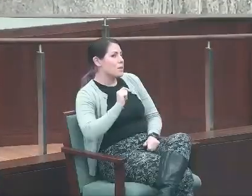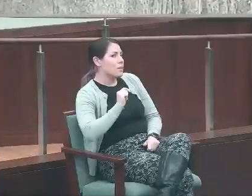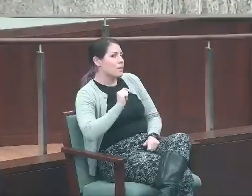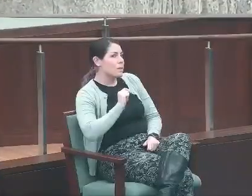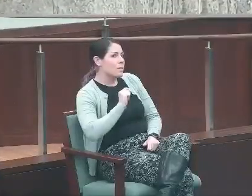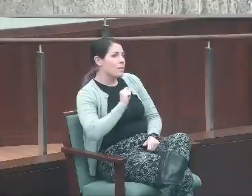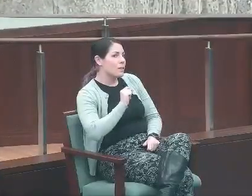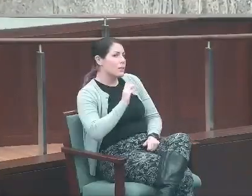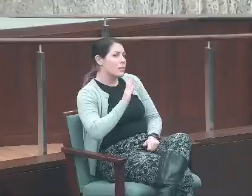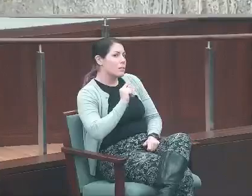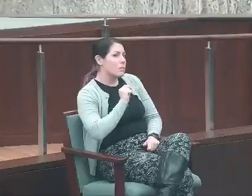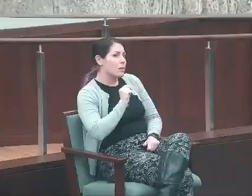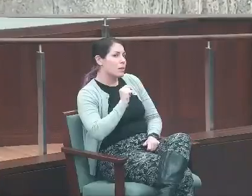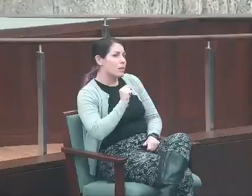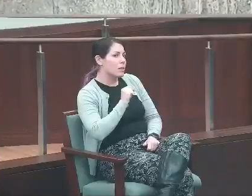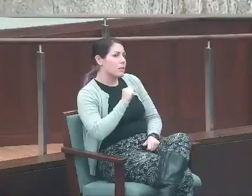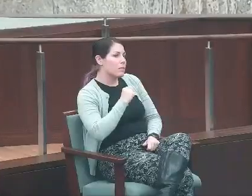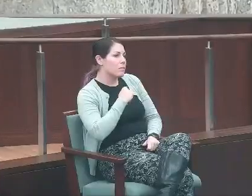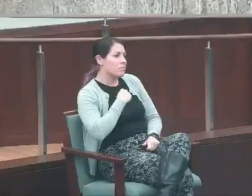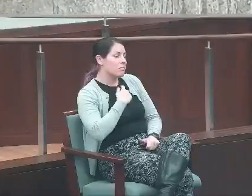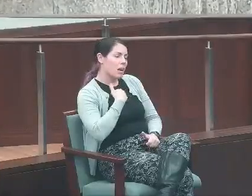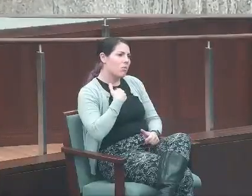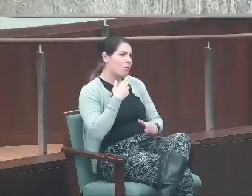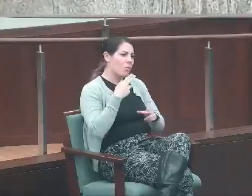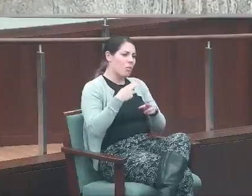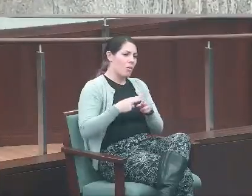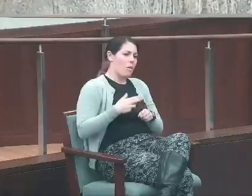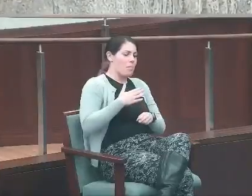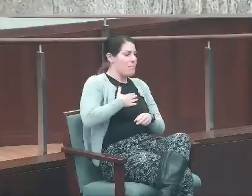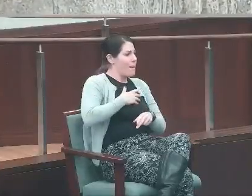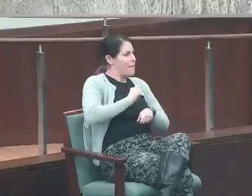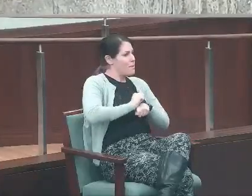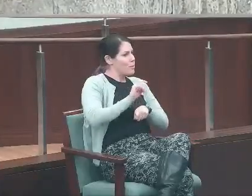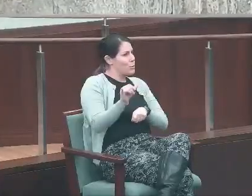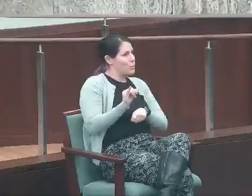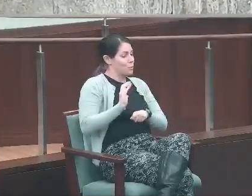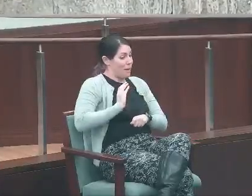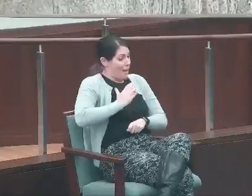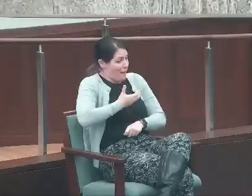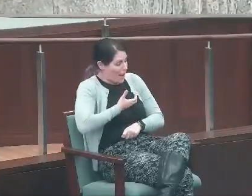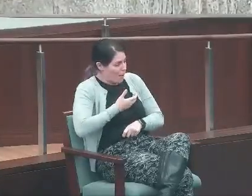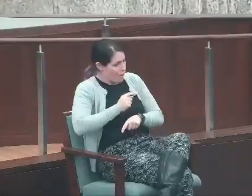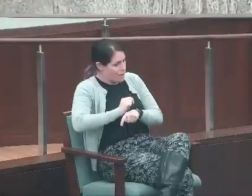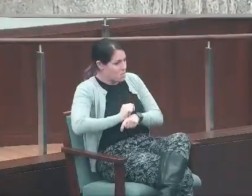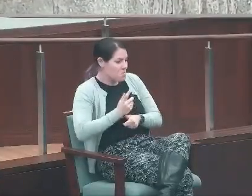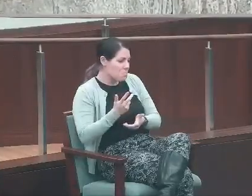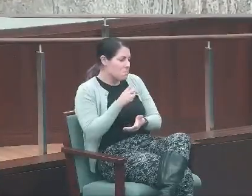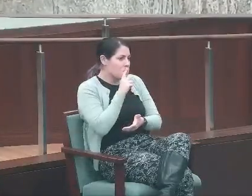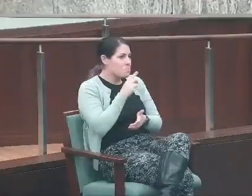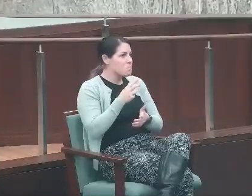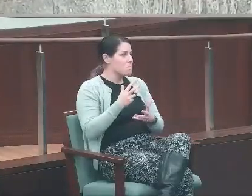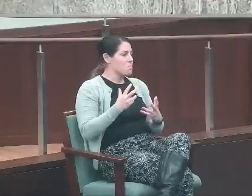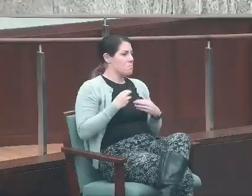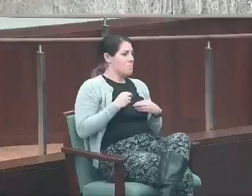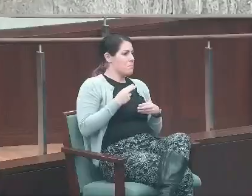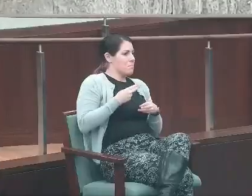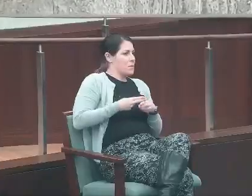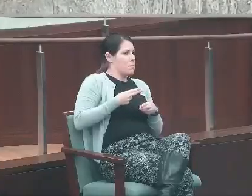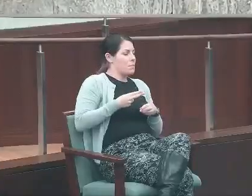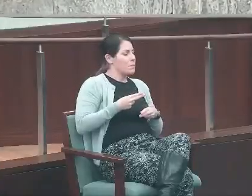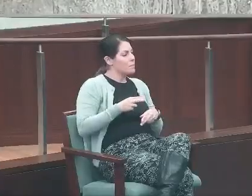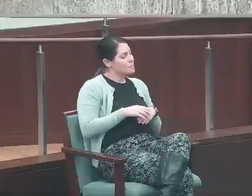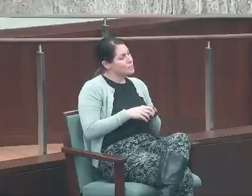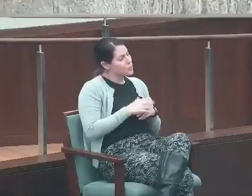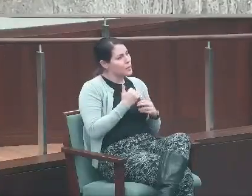can consider it my synagogue. I don't know, maybe it's our synagogue, but it is good to be home, good